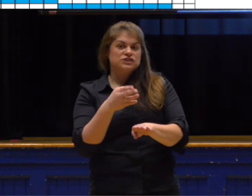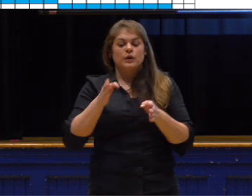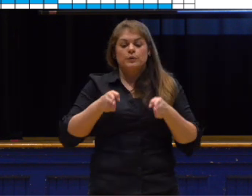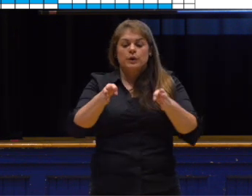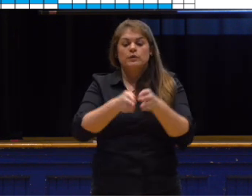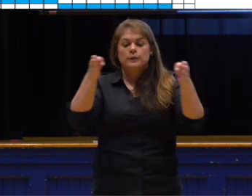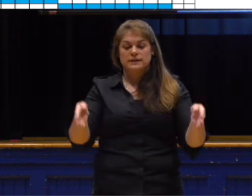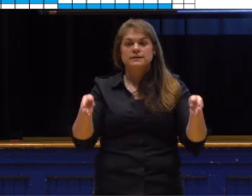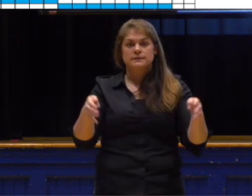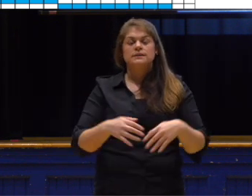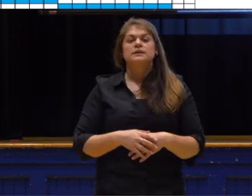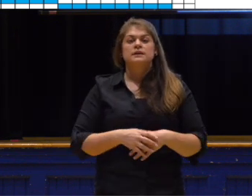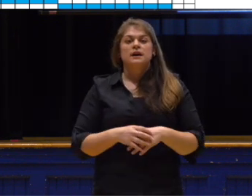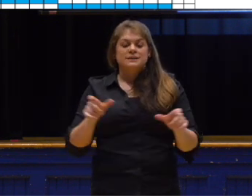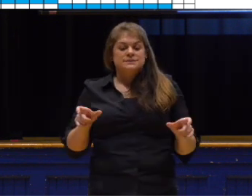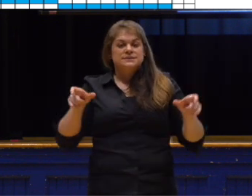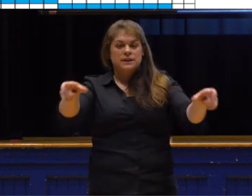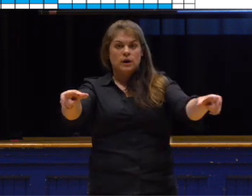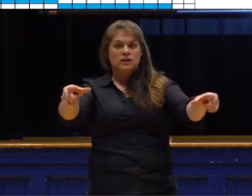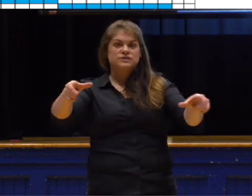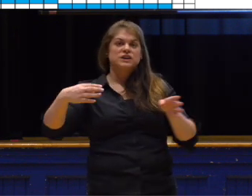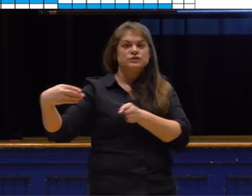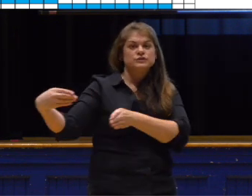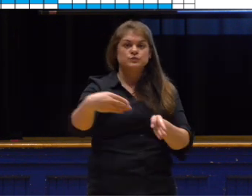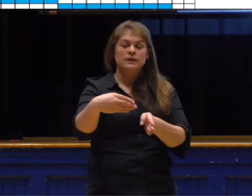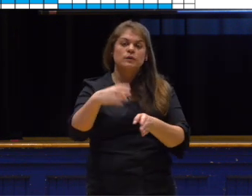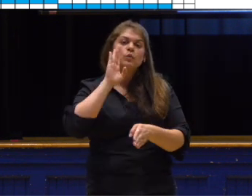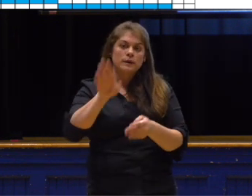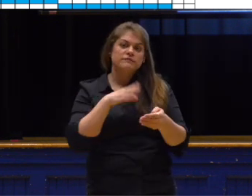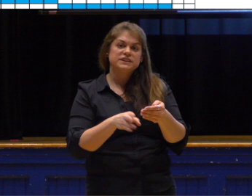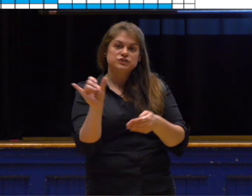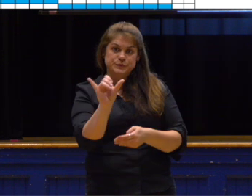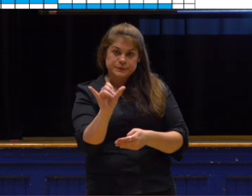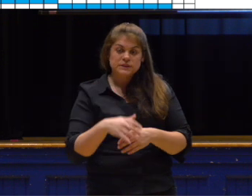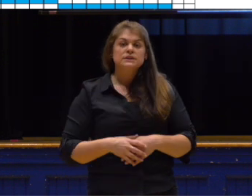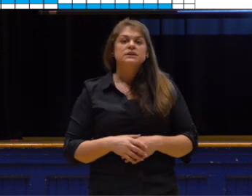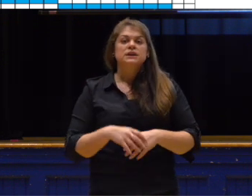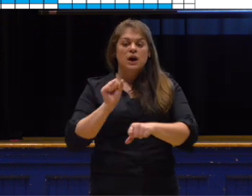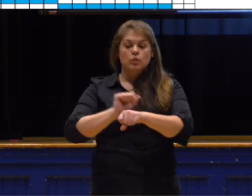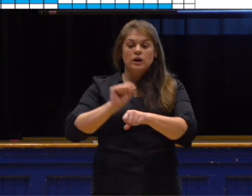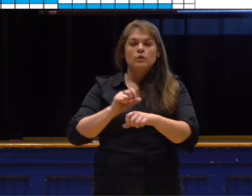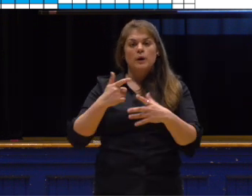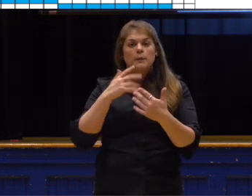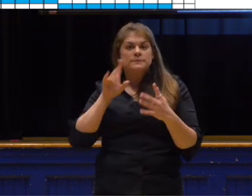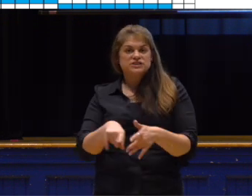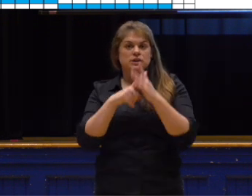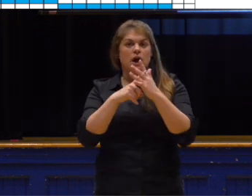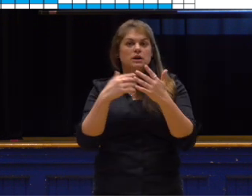widenings. Sidewalks and driveways will be completed, and work will begin on the more decorative elements of the